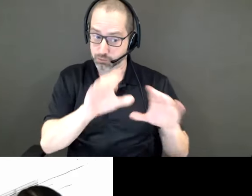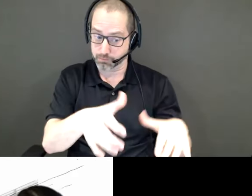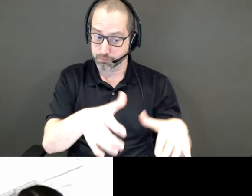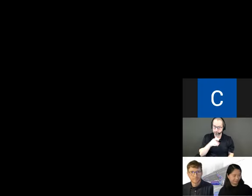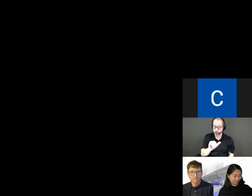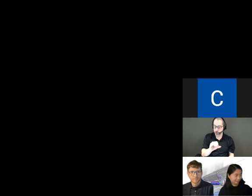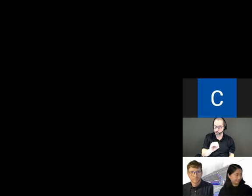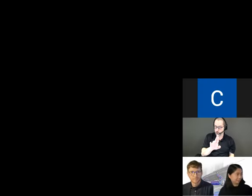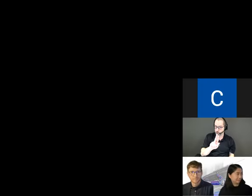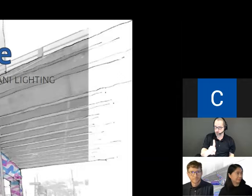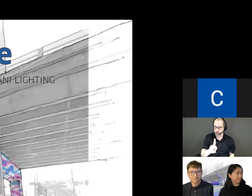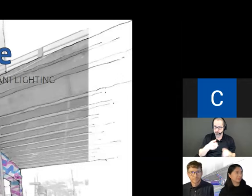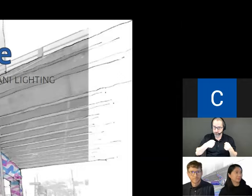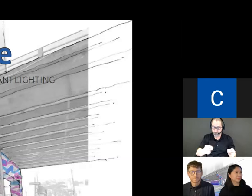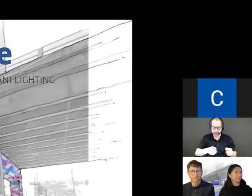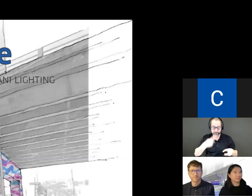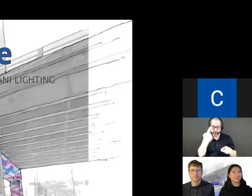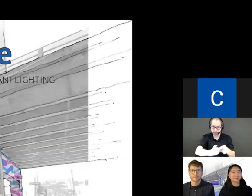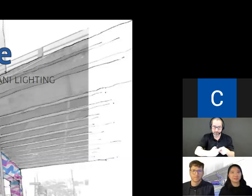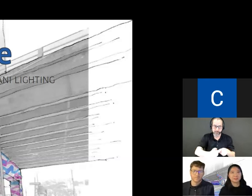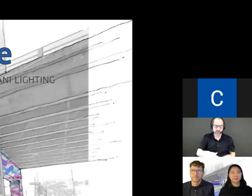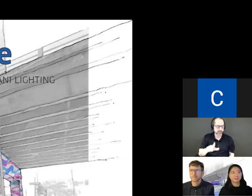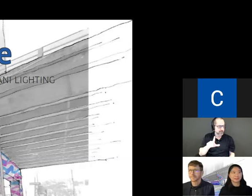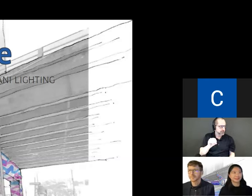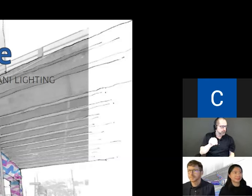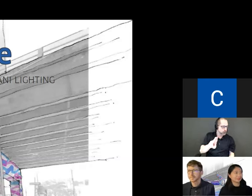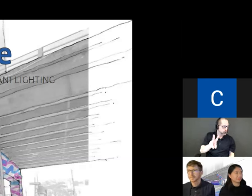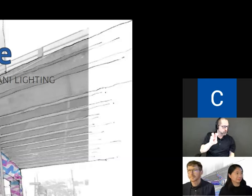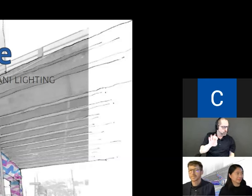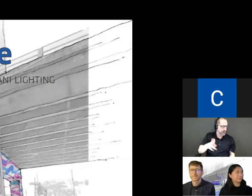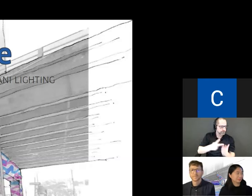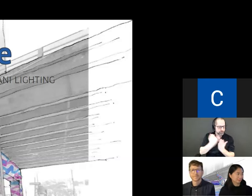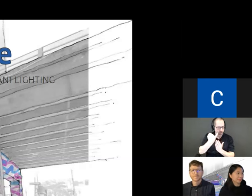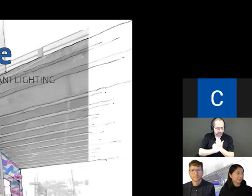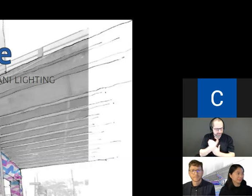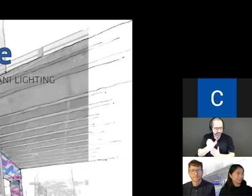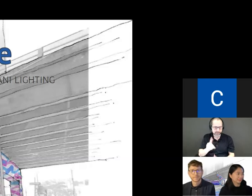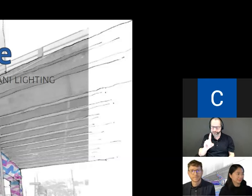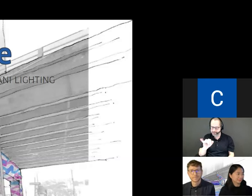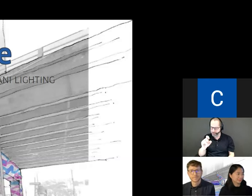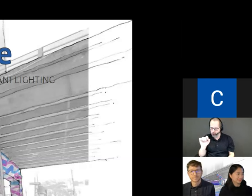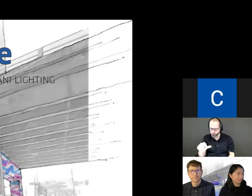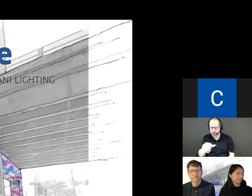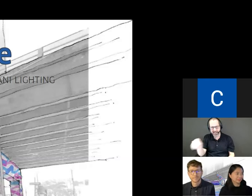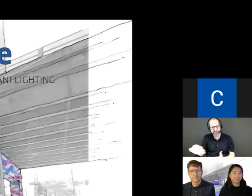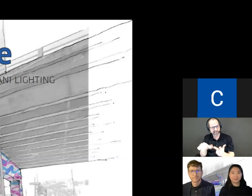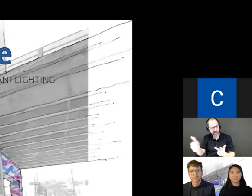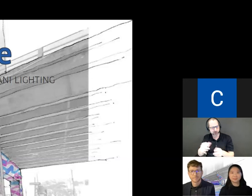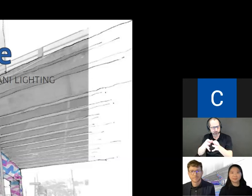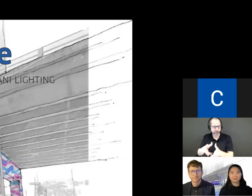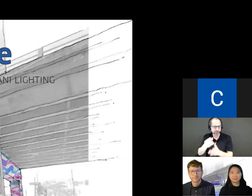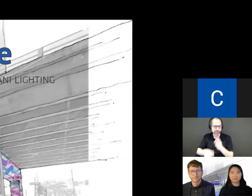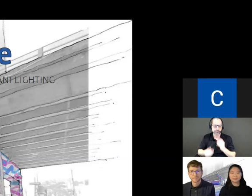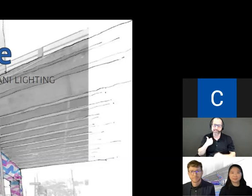intersection is a collaboration between Lou Webb Projects Dialogue and Malvi Banani. Lou Webb is a Toronto-based